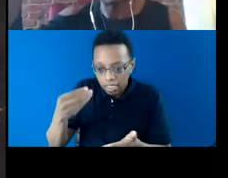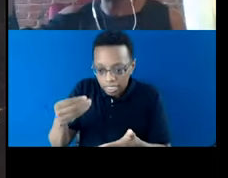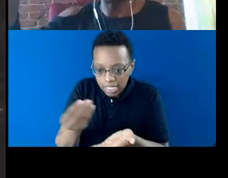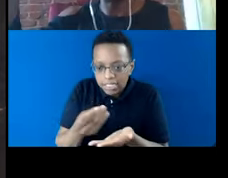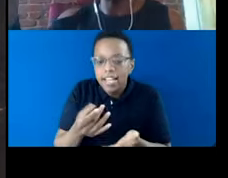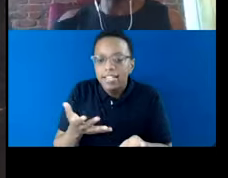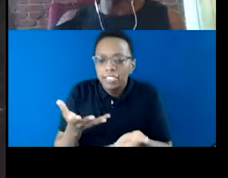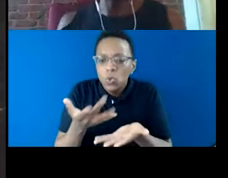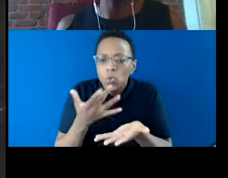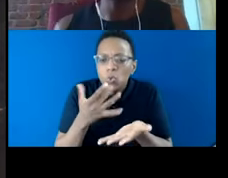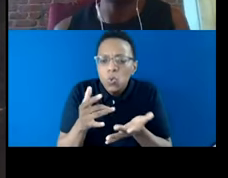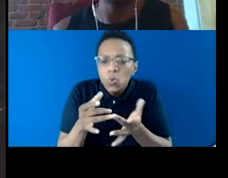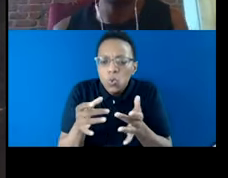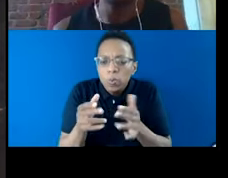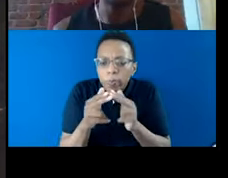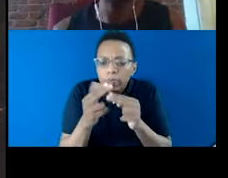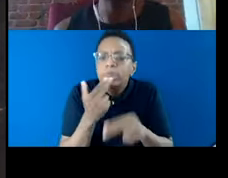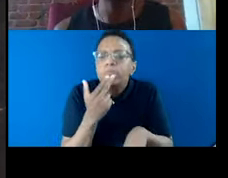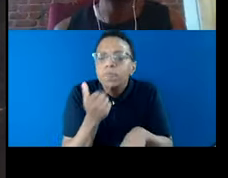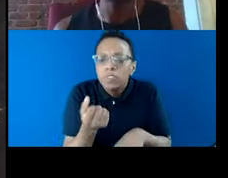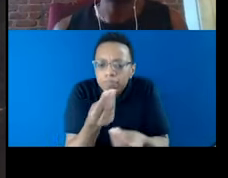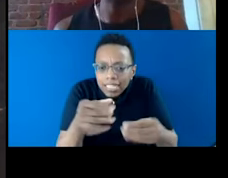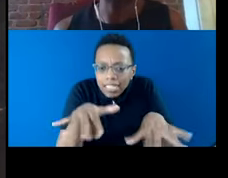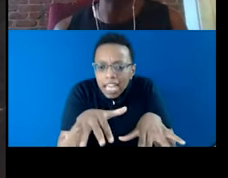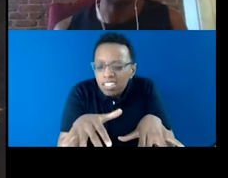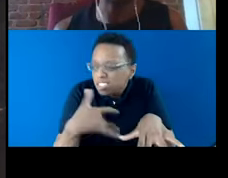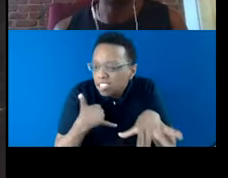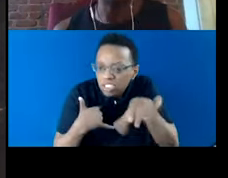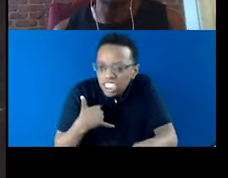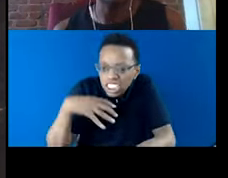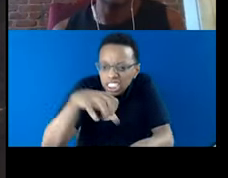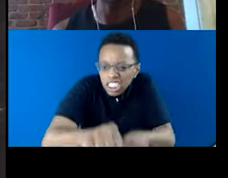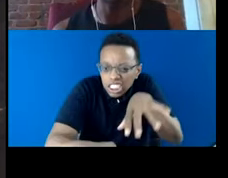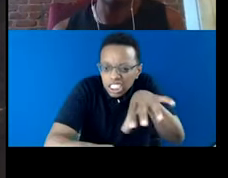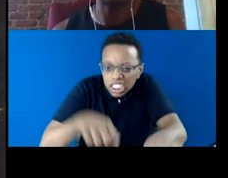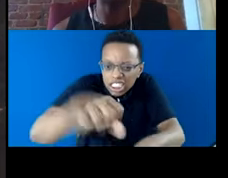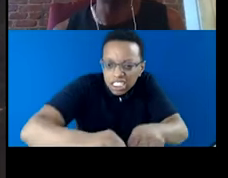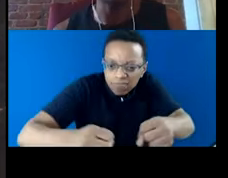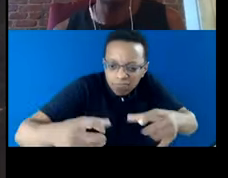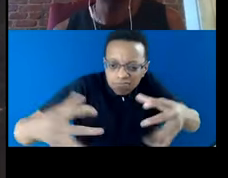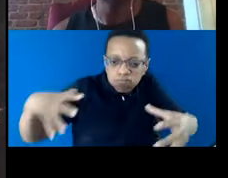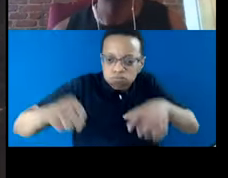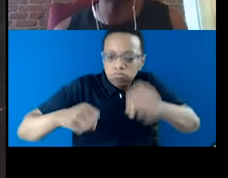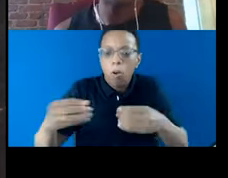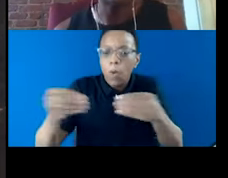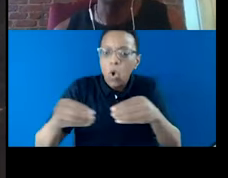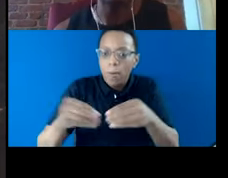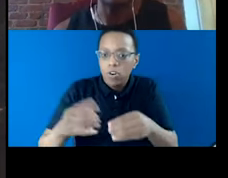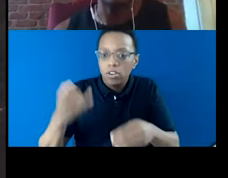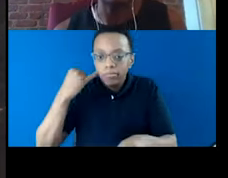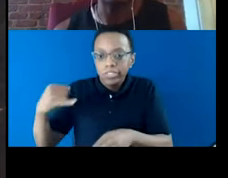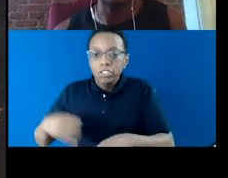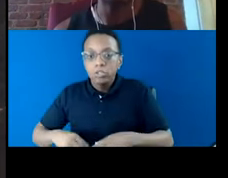became more and more and more, right? Colonialism is when people travel to a place that they are not from and settle there.